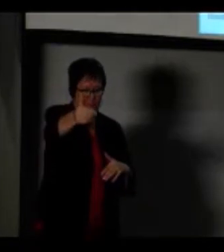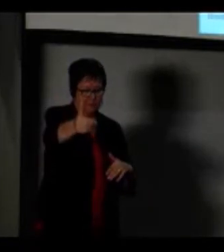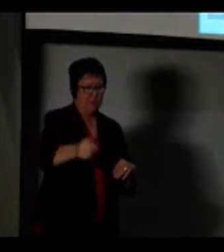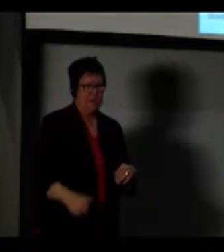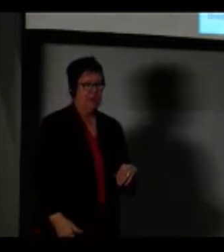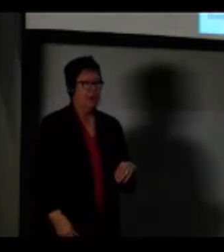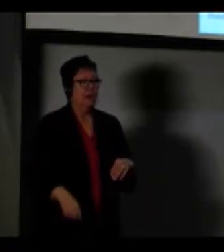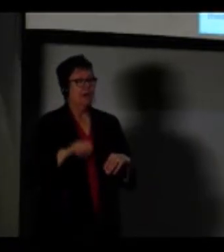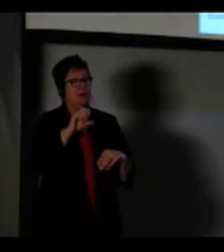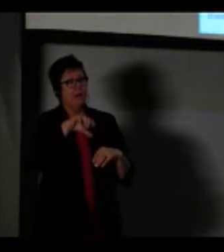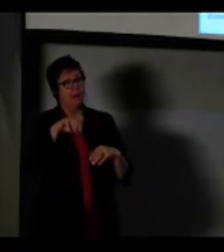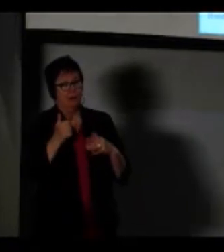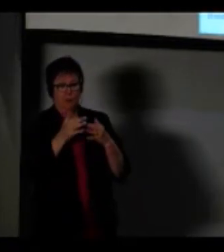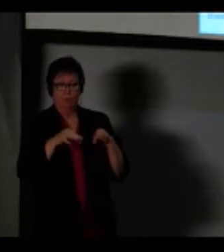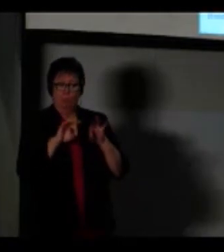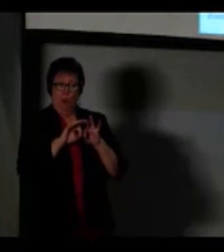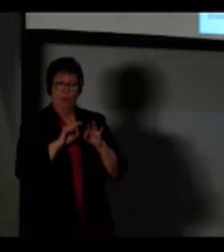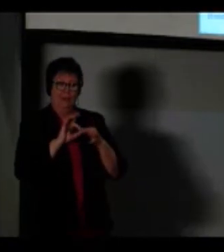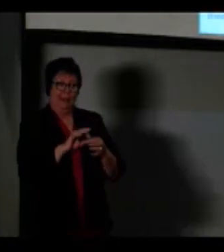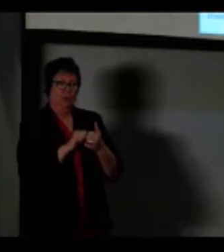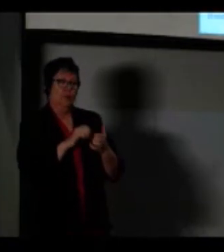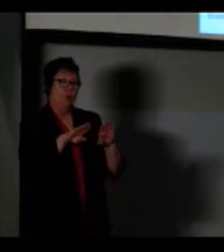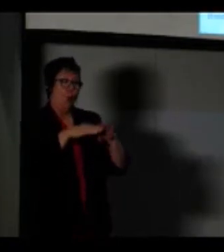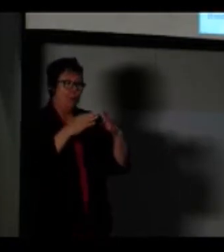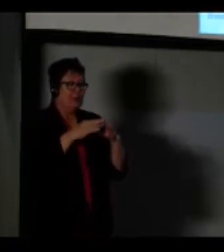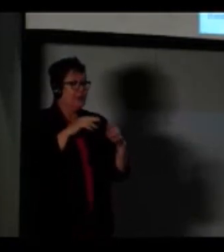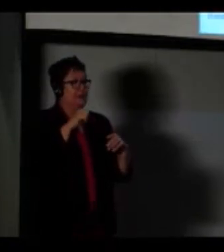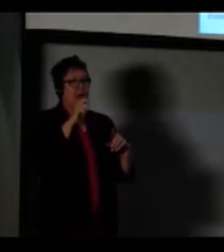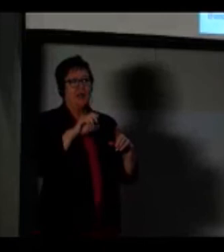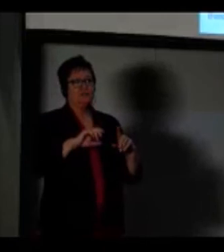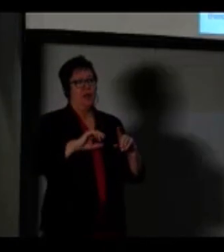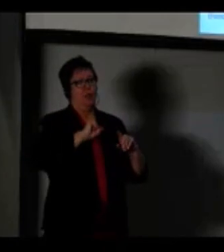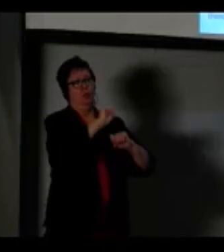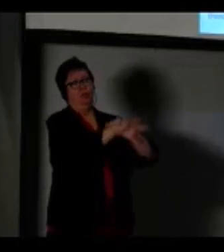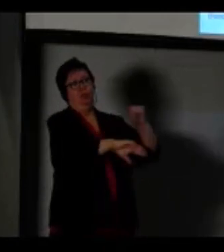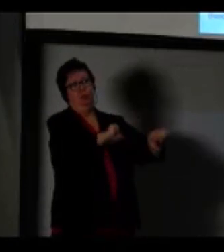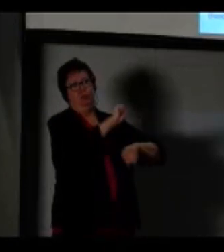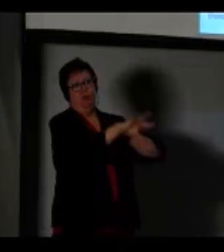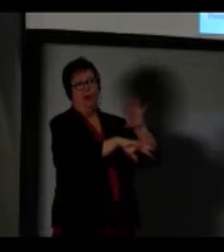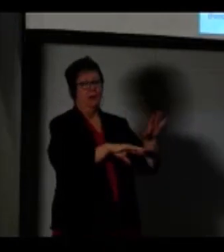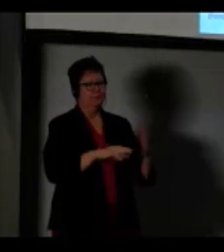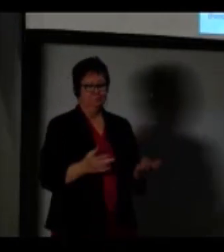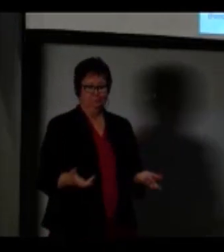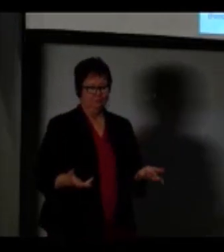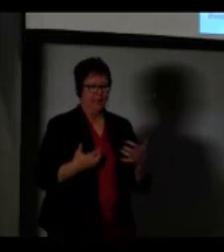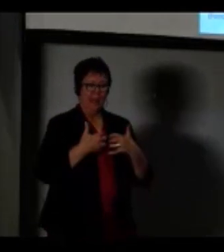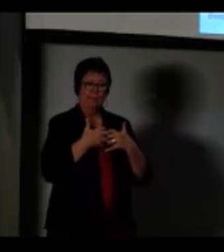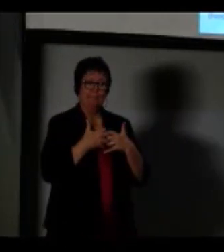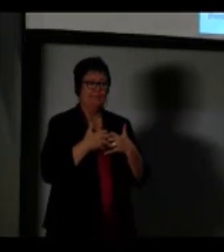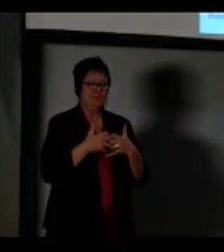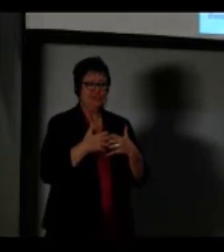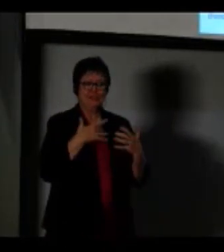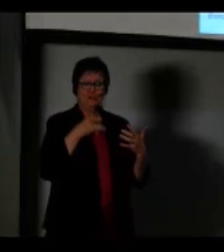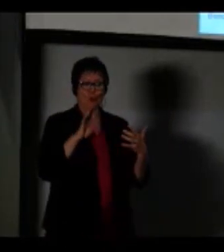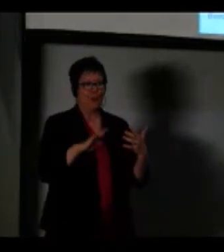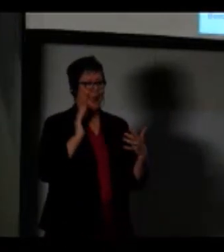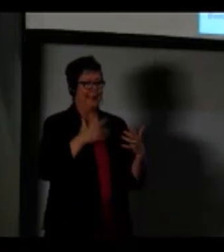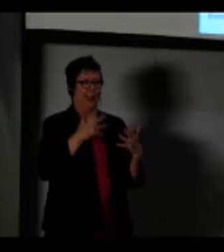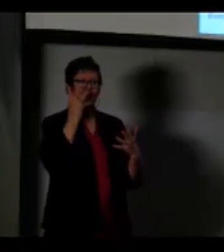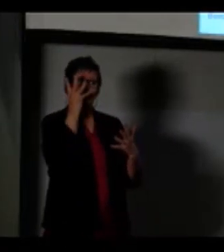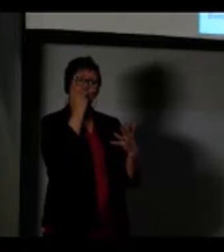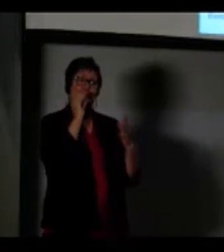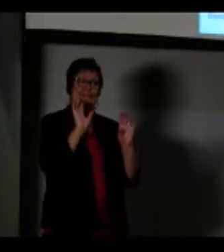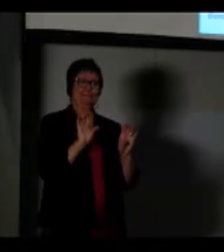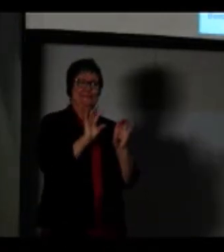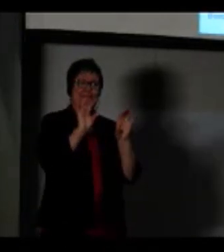Another important part of openness is not just putting stuff out there. As Rachel was pointing out, machines really don't like to look at our pretty web pages very